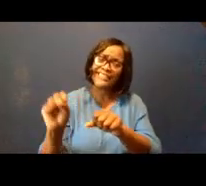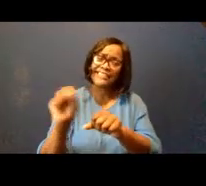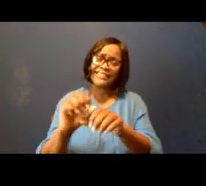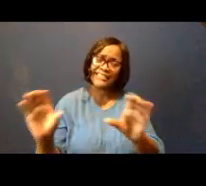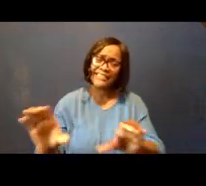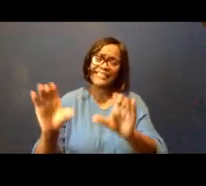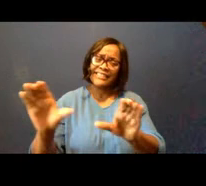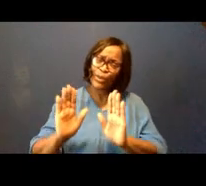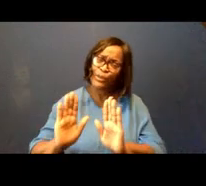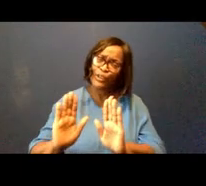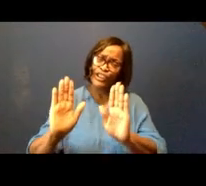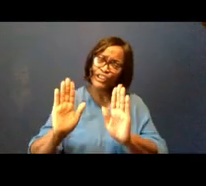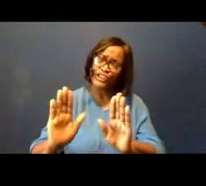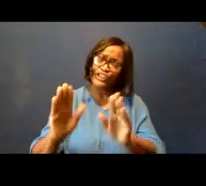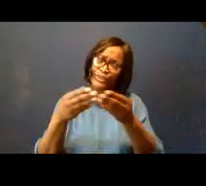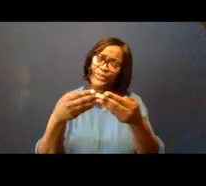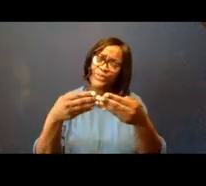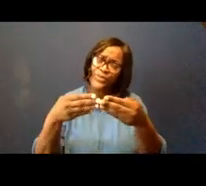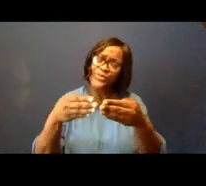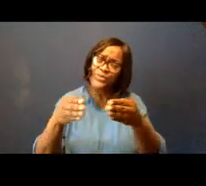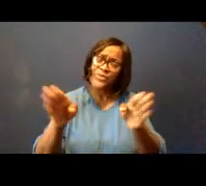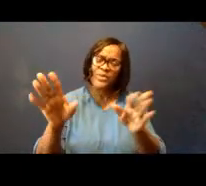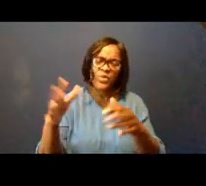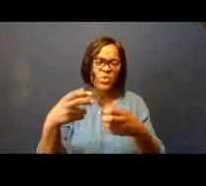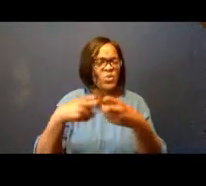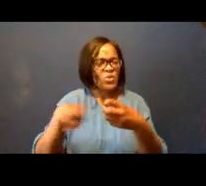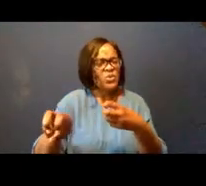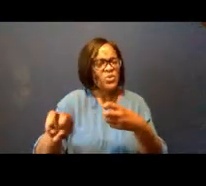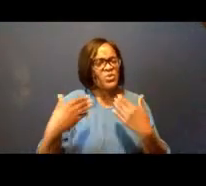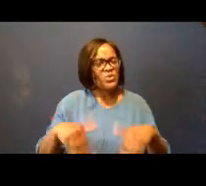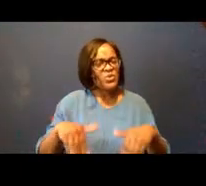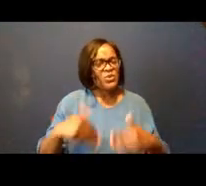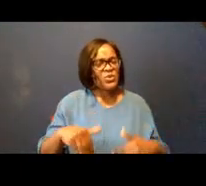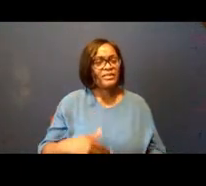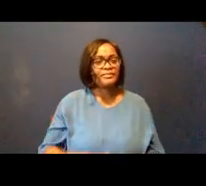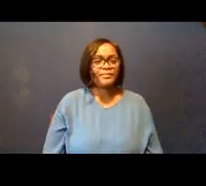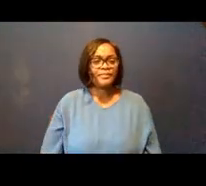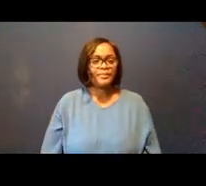all of these actions and